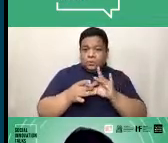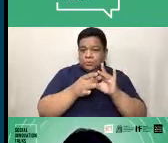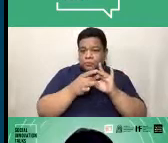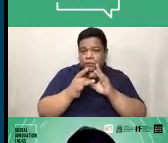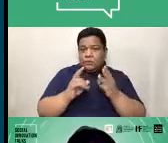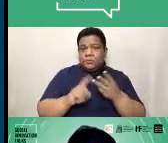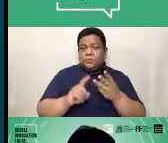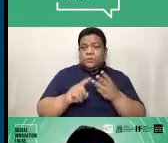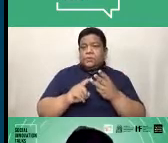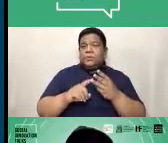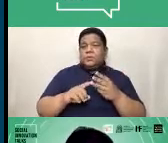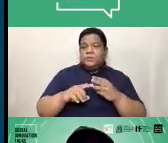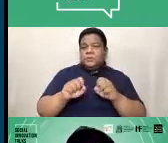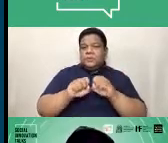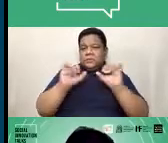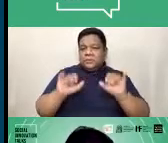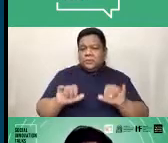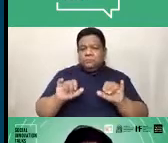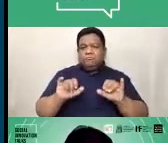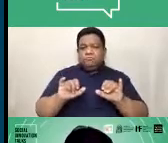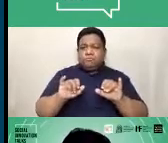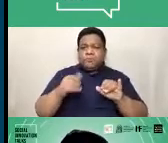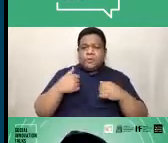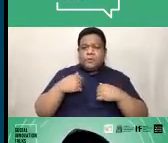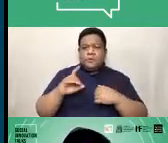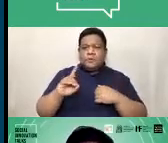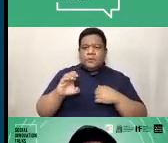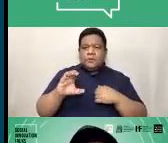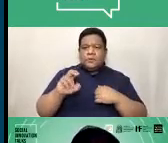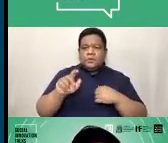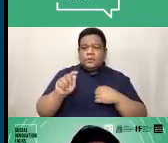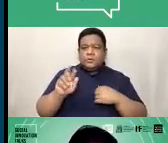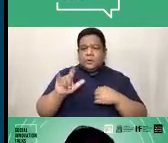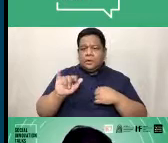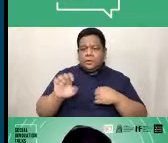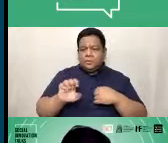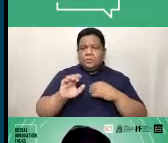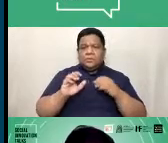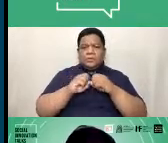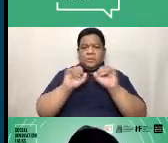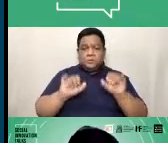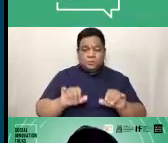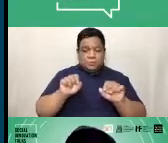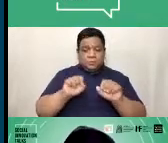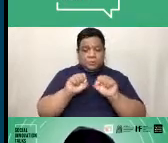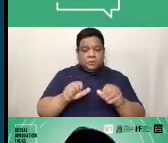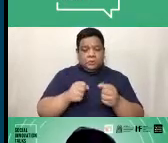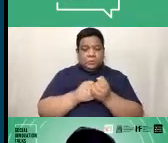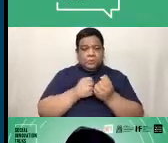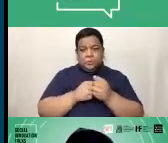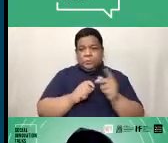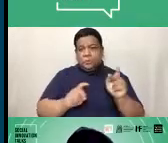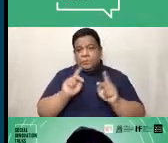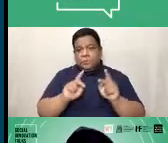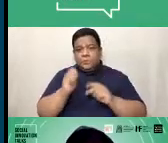have decentralized systems, as well as assistance or systems that assist human beings in the day-to-day lives.